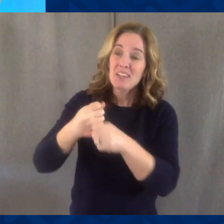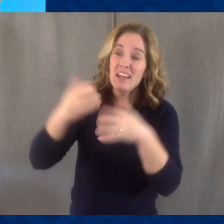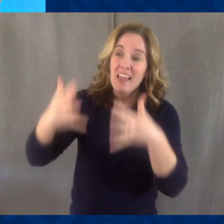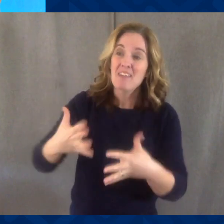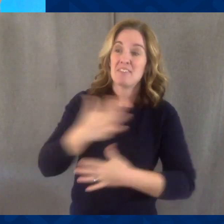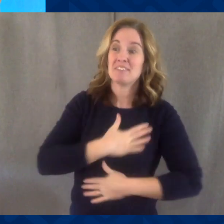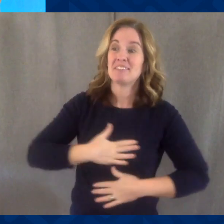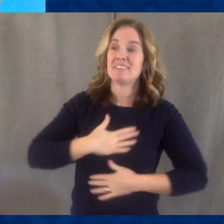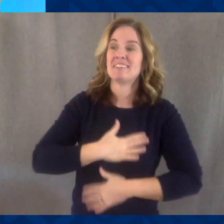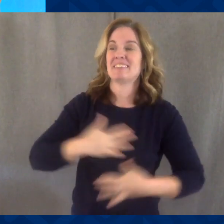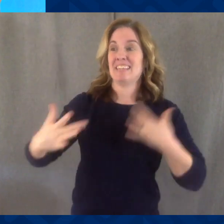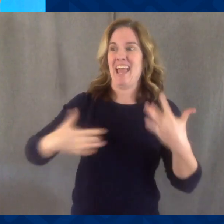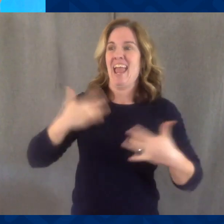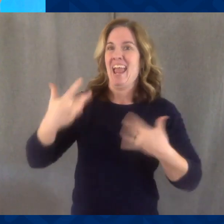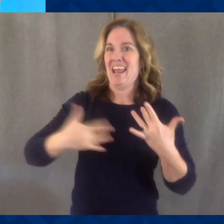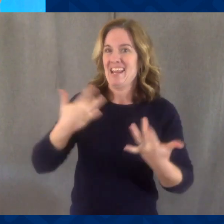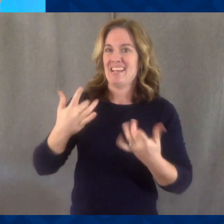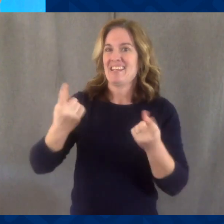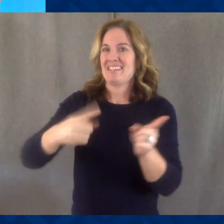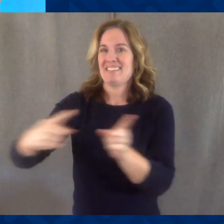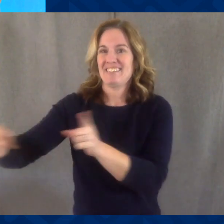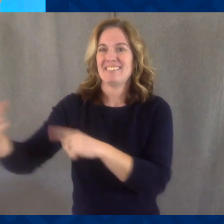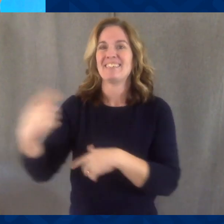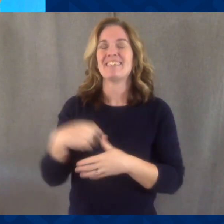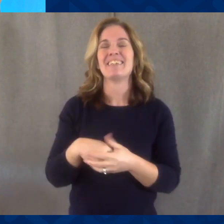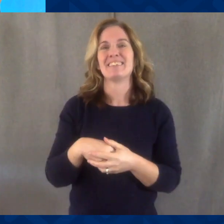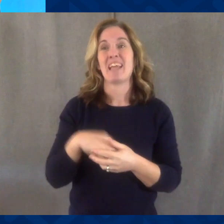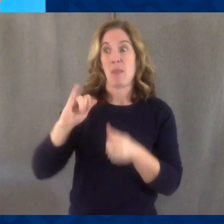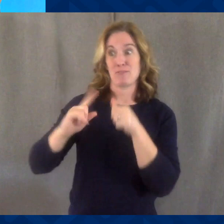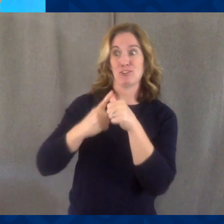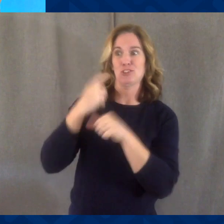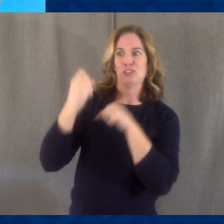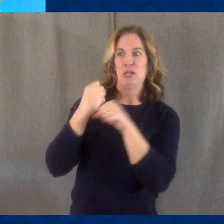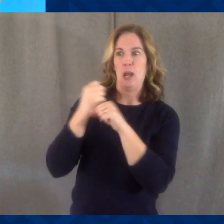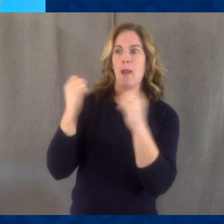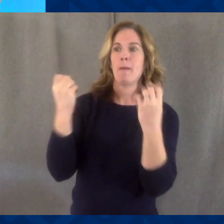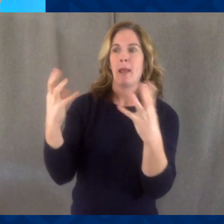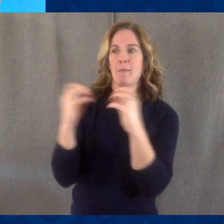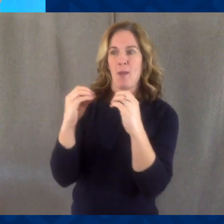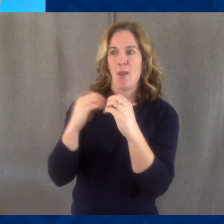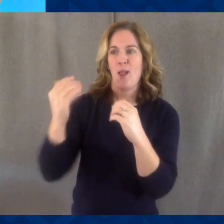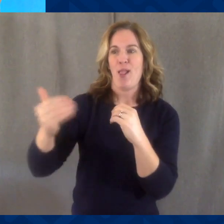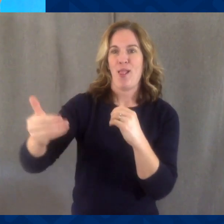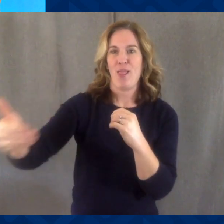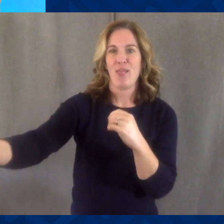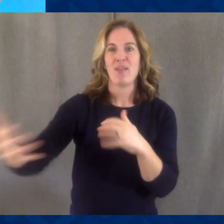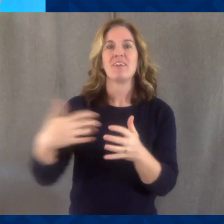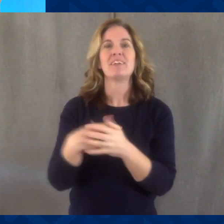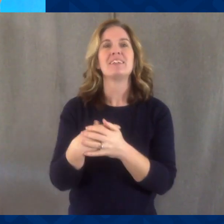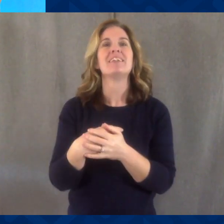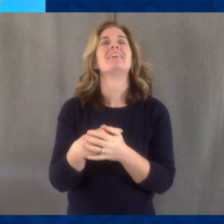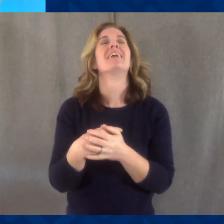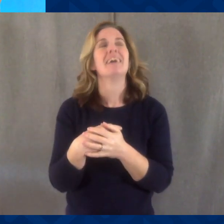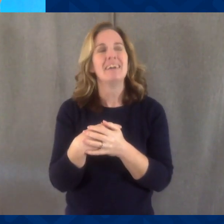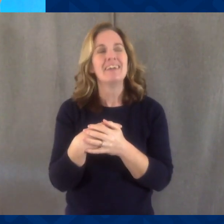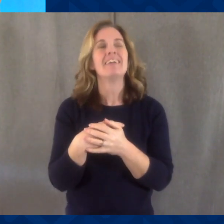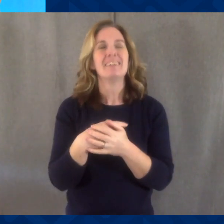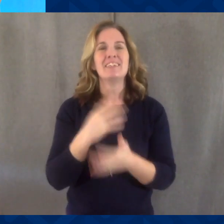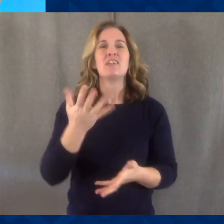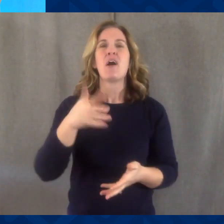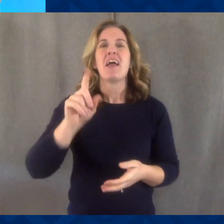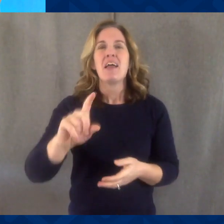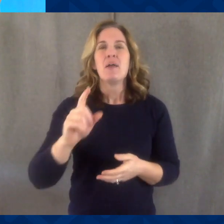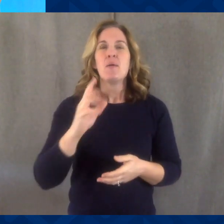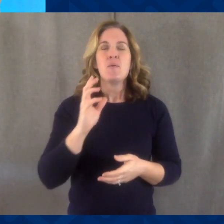year. It's just been even more since then. Oh my gosh, that's insane. Mm-hmm. And then can you think about the weirdest gift that you ever got